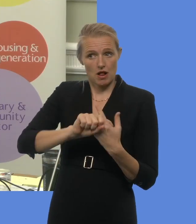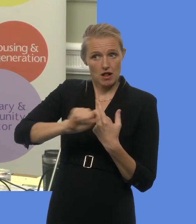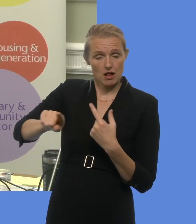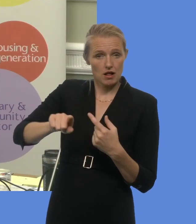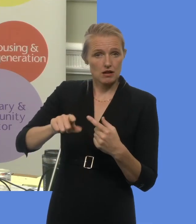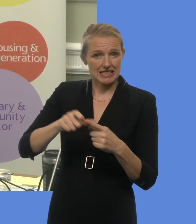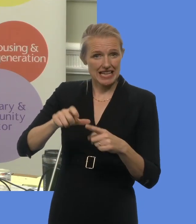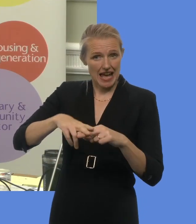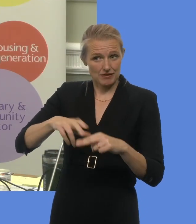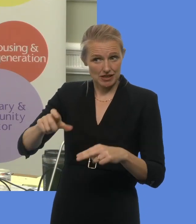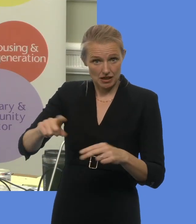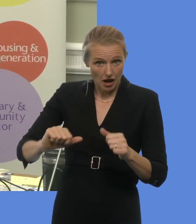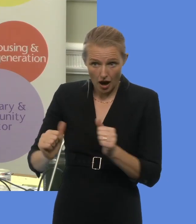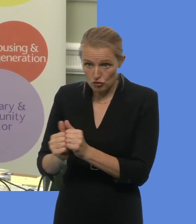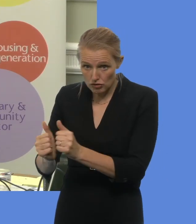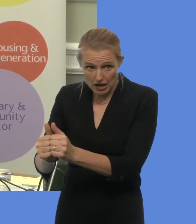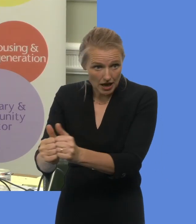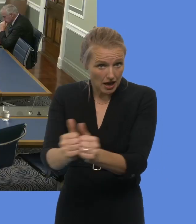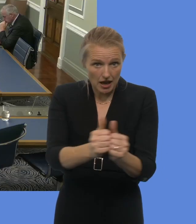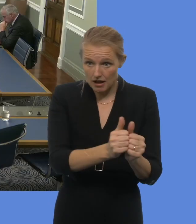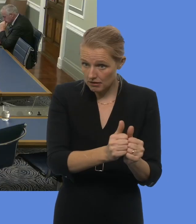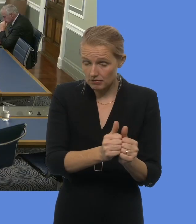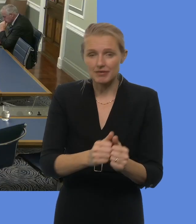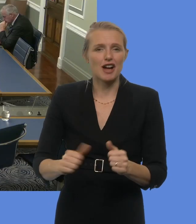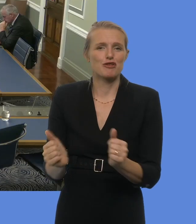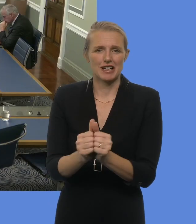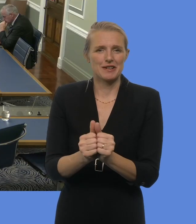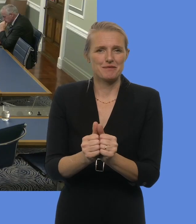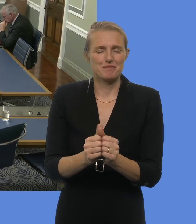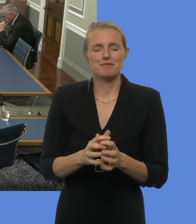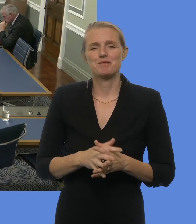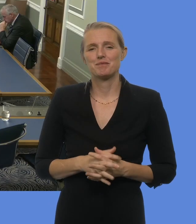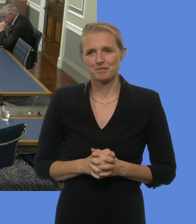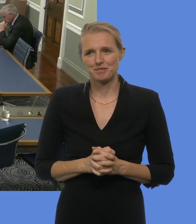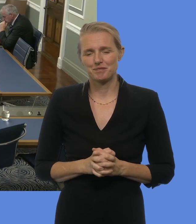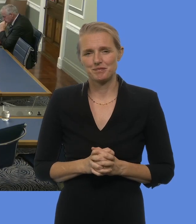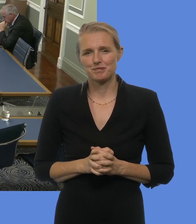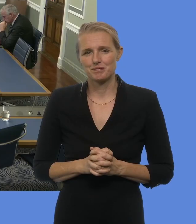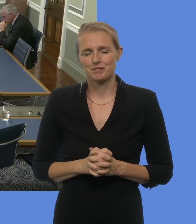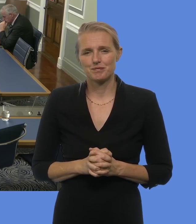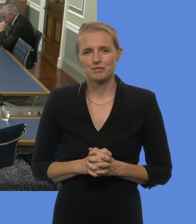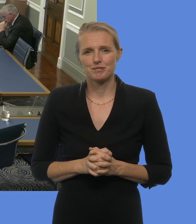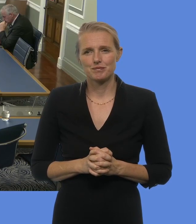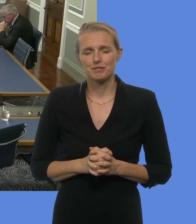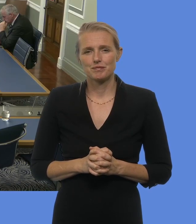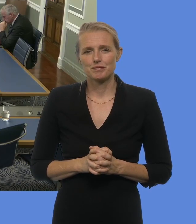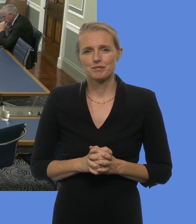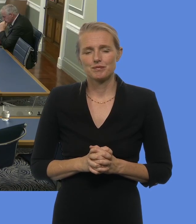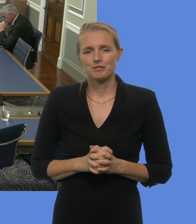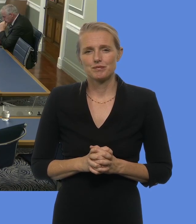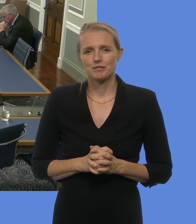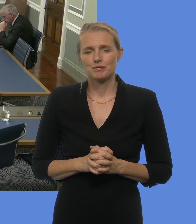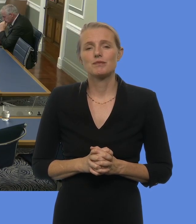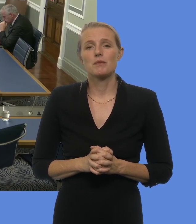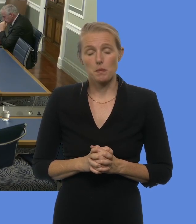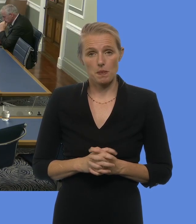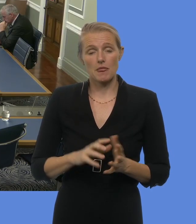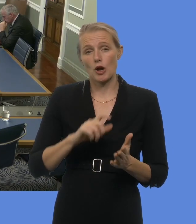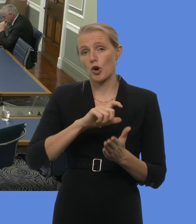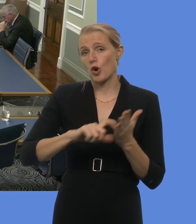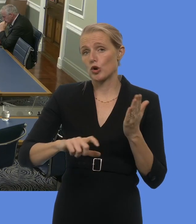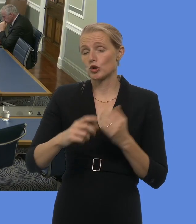there. Is the committee agreed for us to do that? Agreed. Great, thank you. And then clause